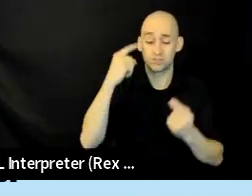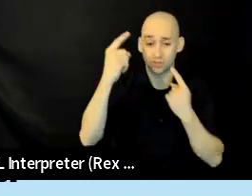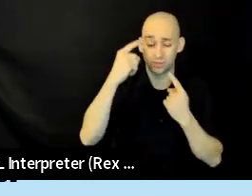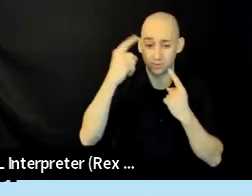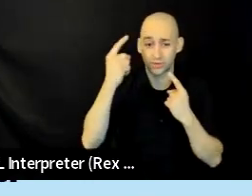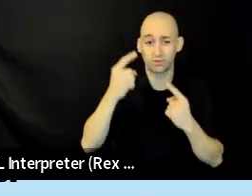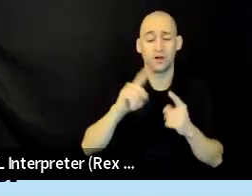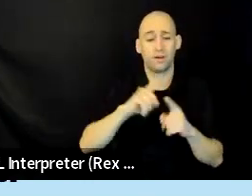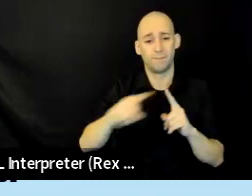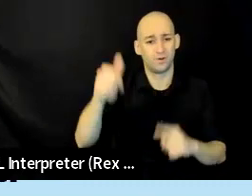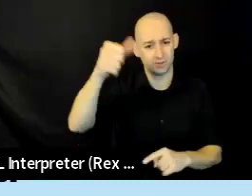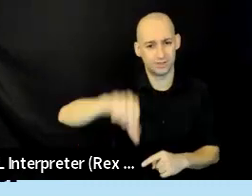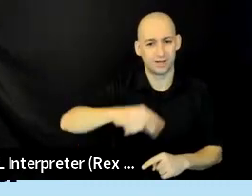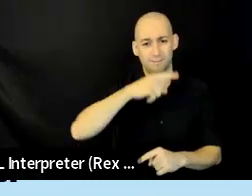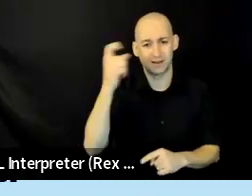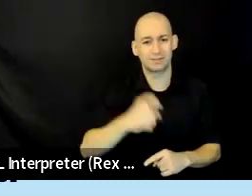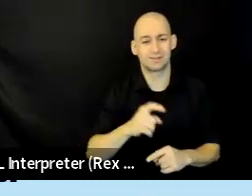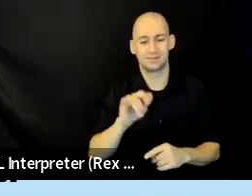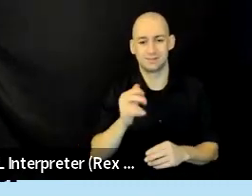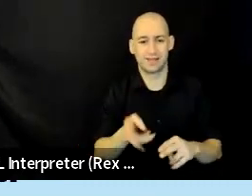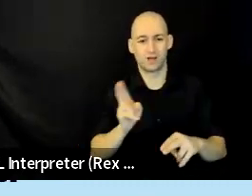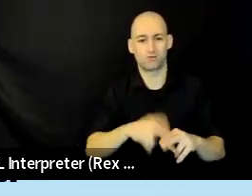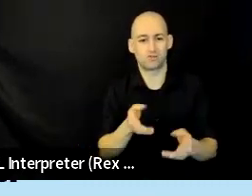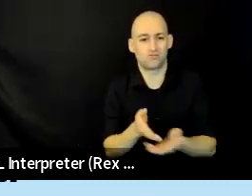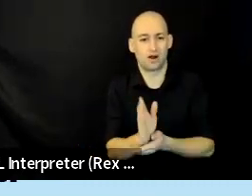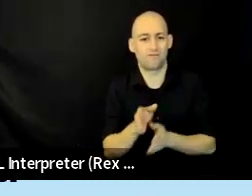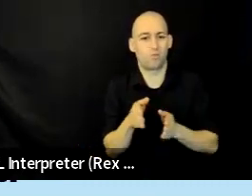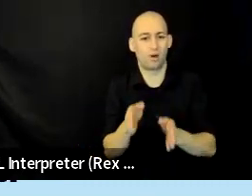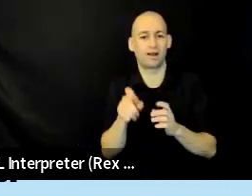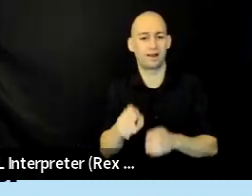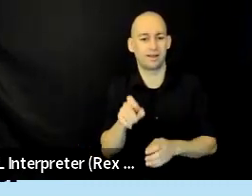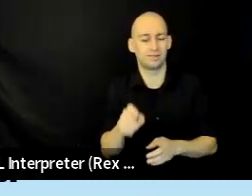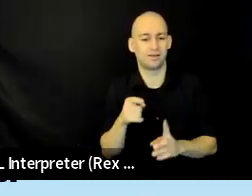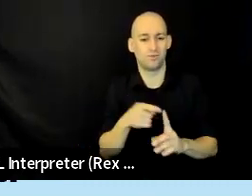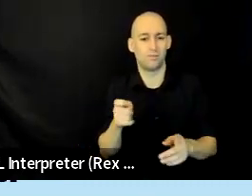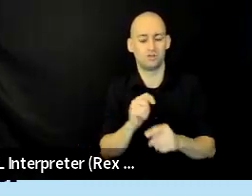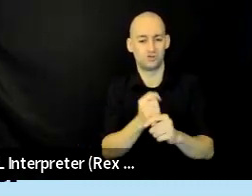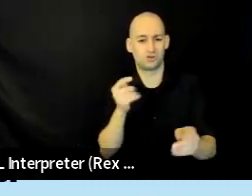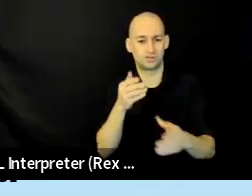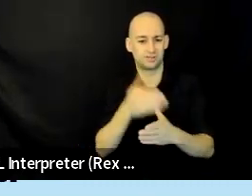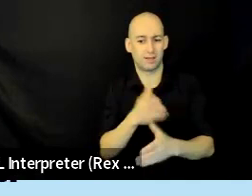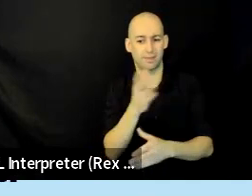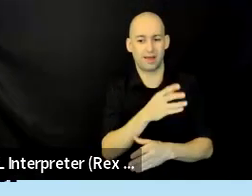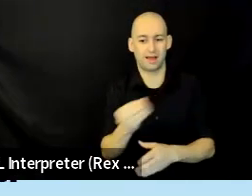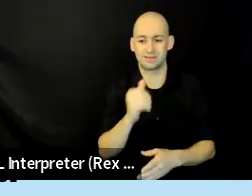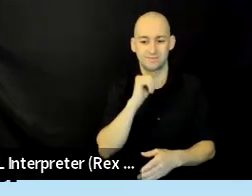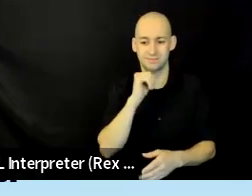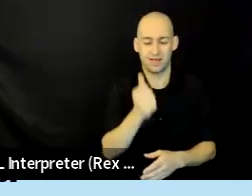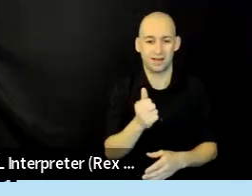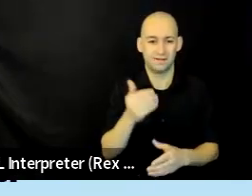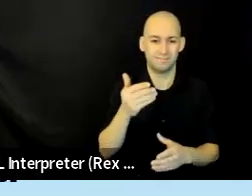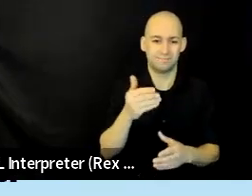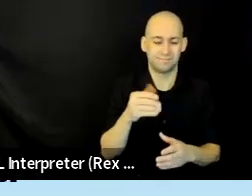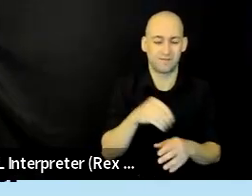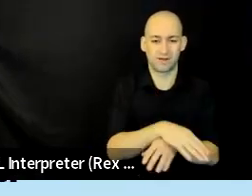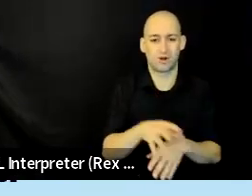was rejected because of increased right-of-way needs from the truck stop and currently unaffected owners due to